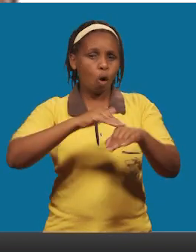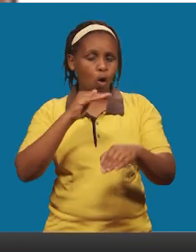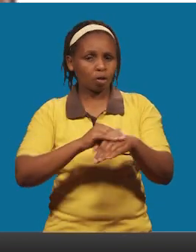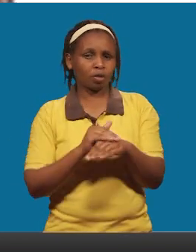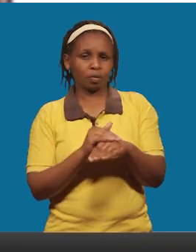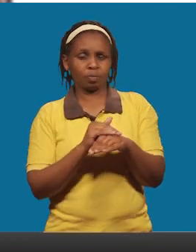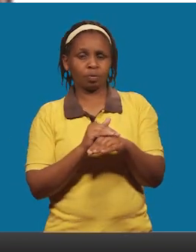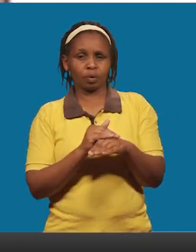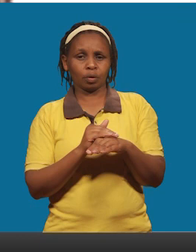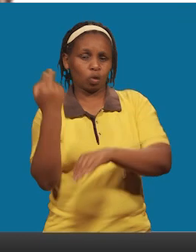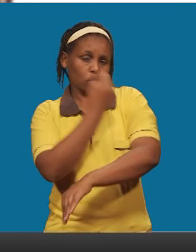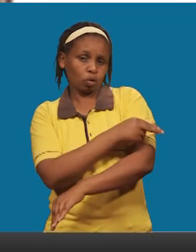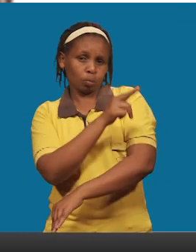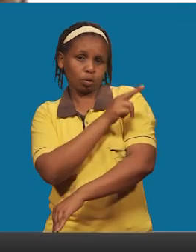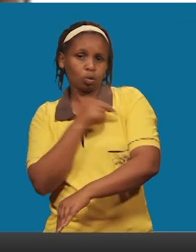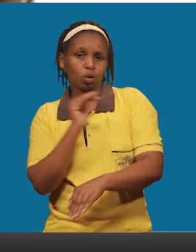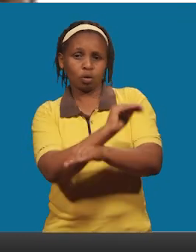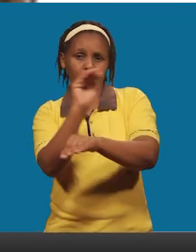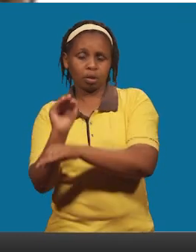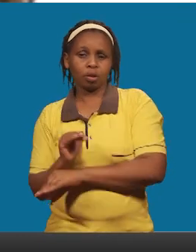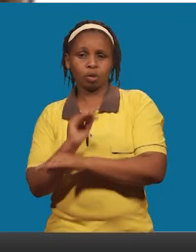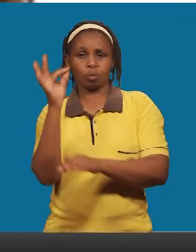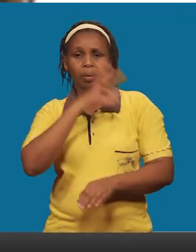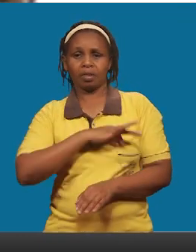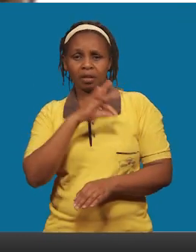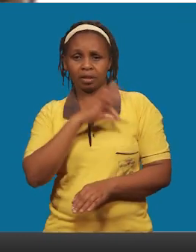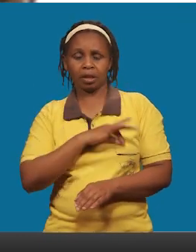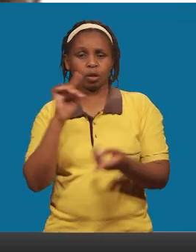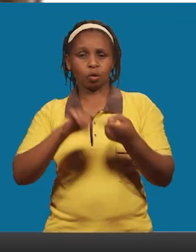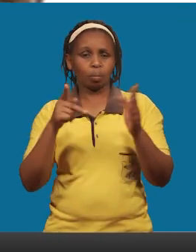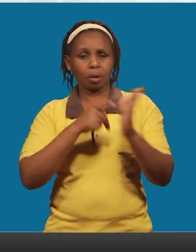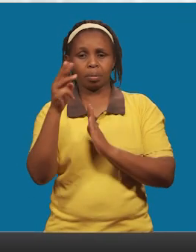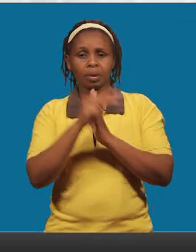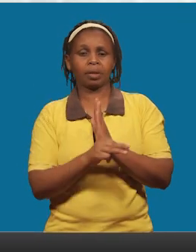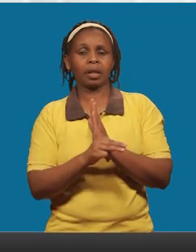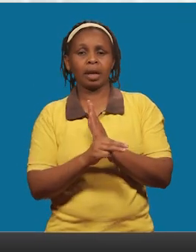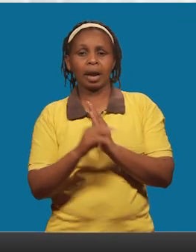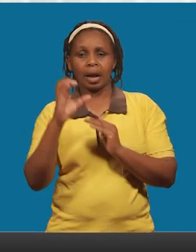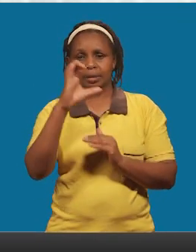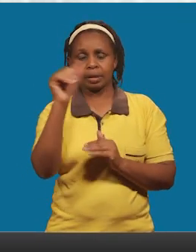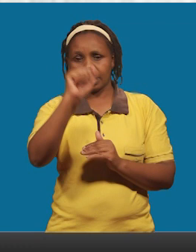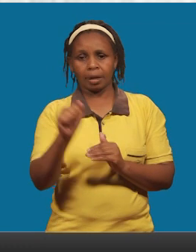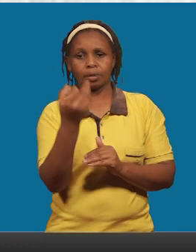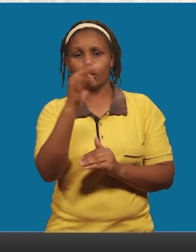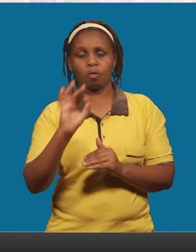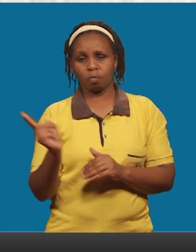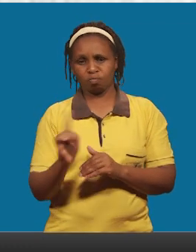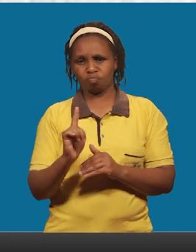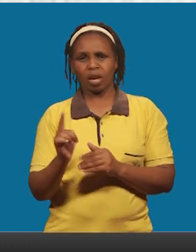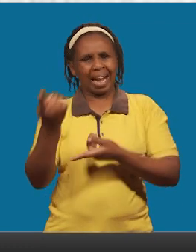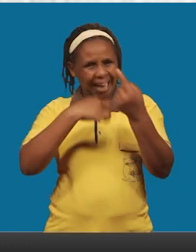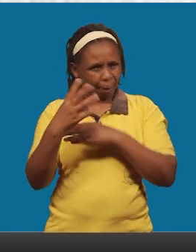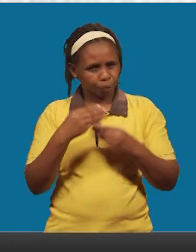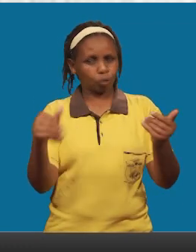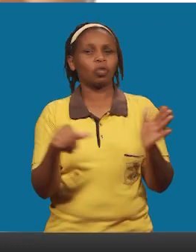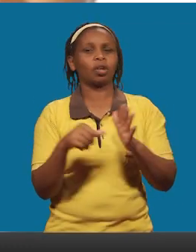on consent, hospital request the beneficiary to payment. Cabinet Secretary for Health, tafadhali